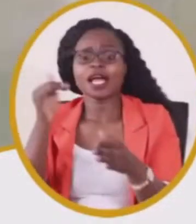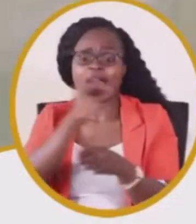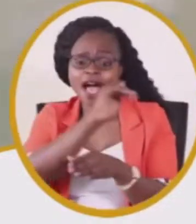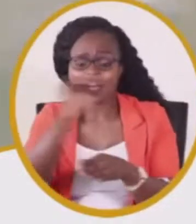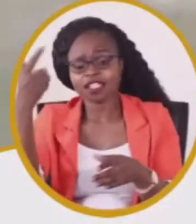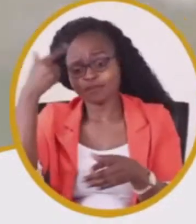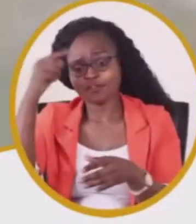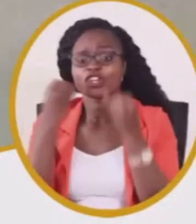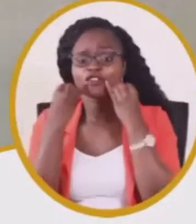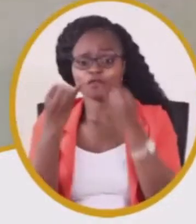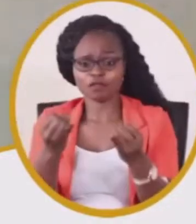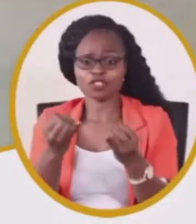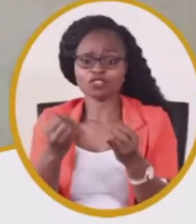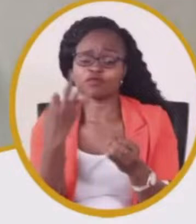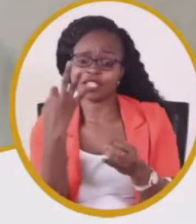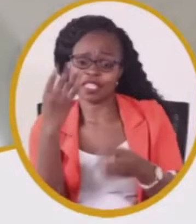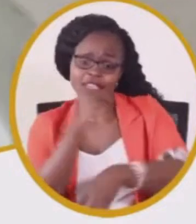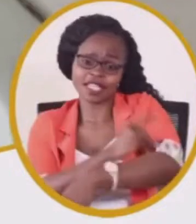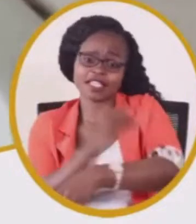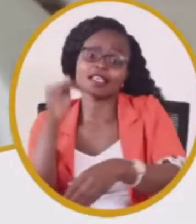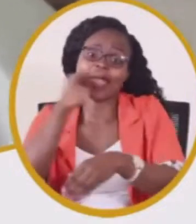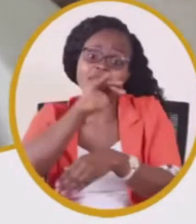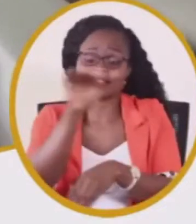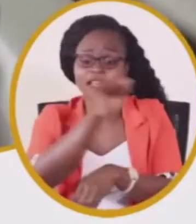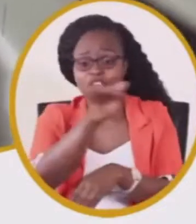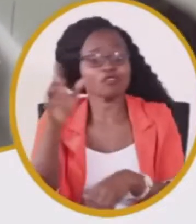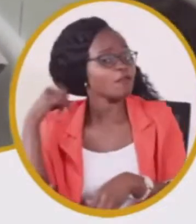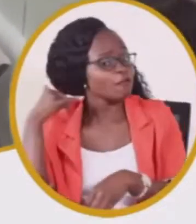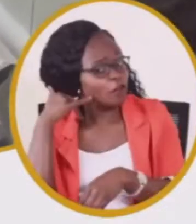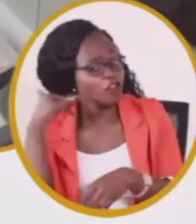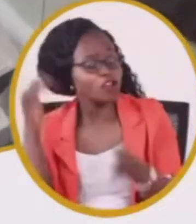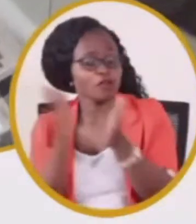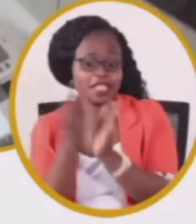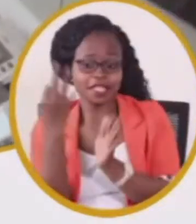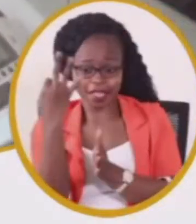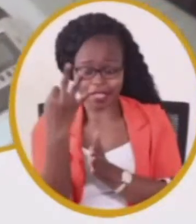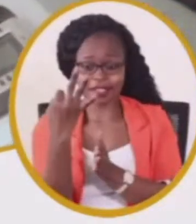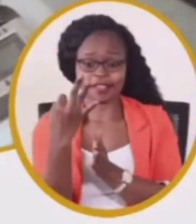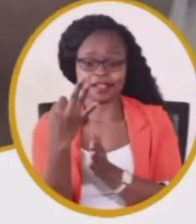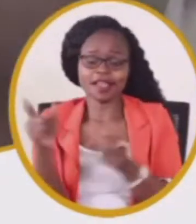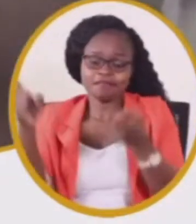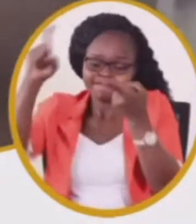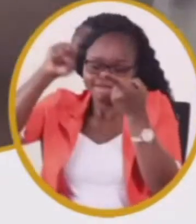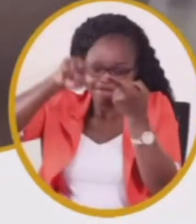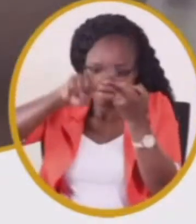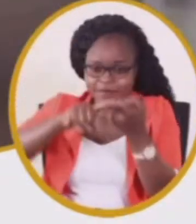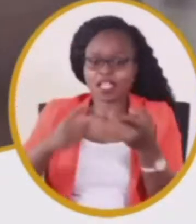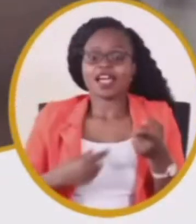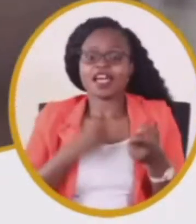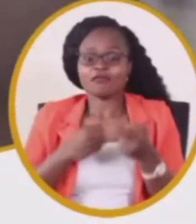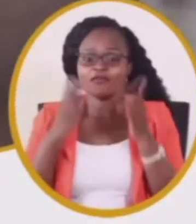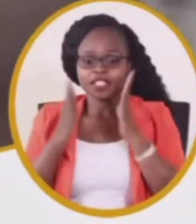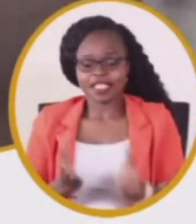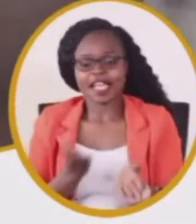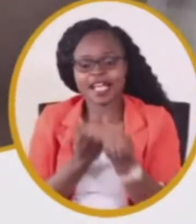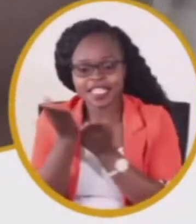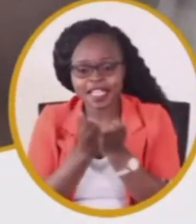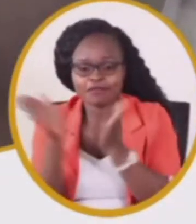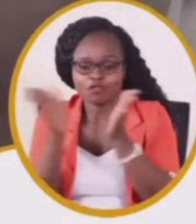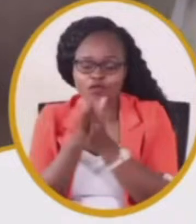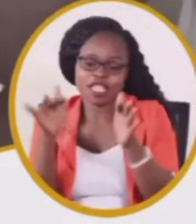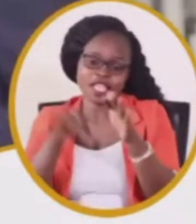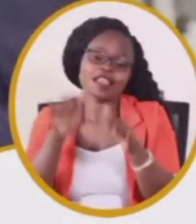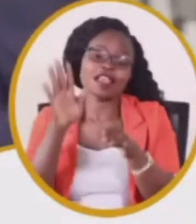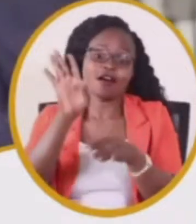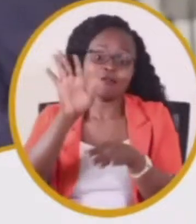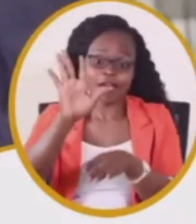within 3 days and answer your telephone calls within 3 rings. In addition, visitors will be attended to within 5 minutes